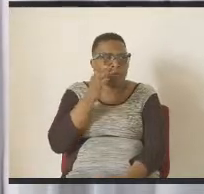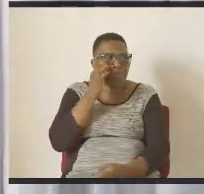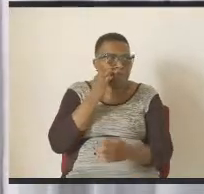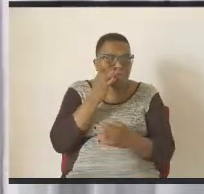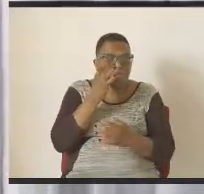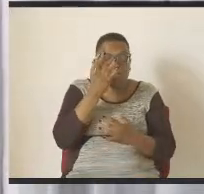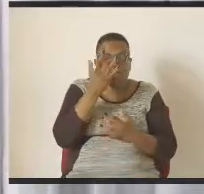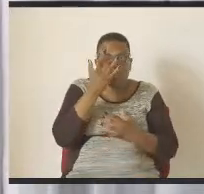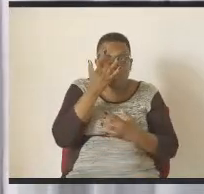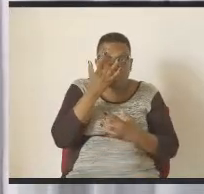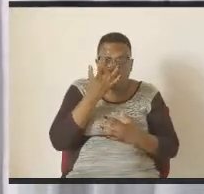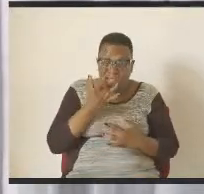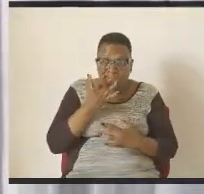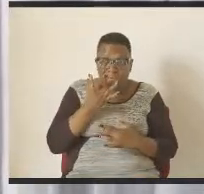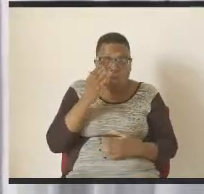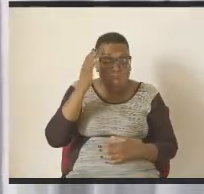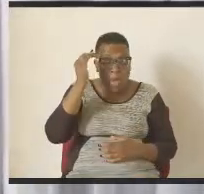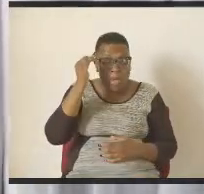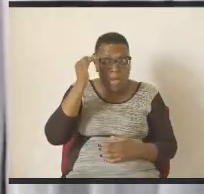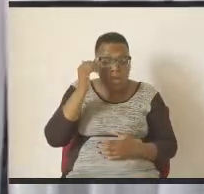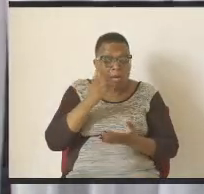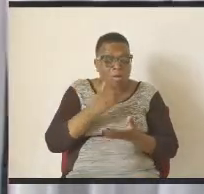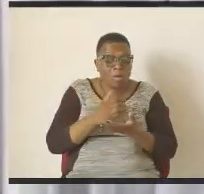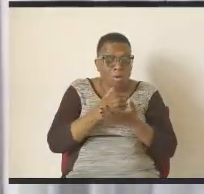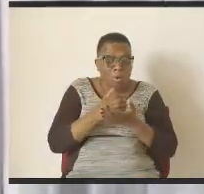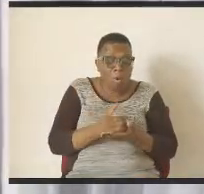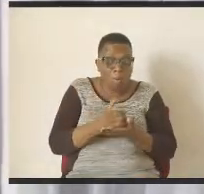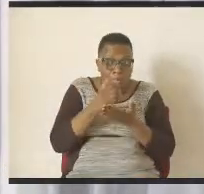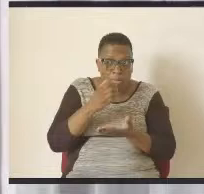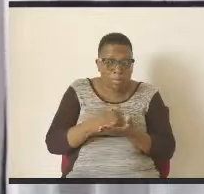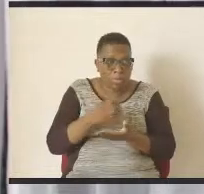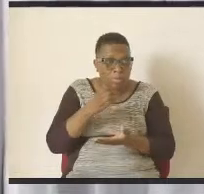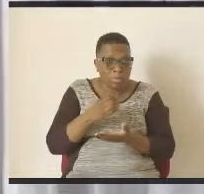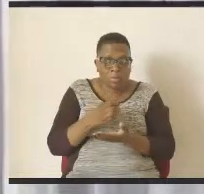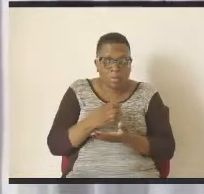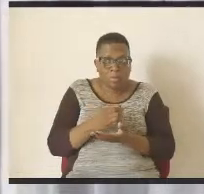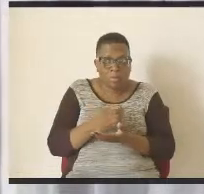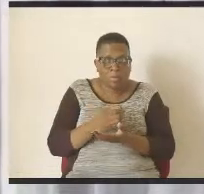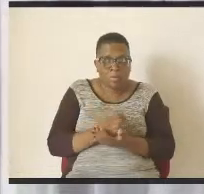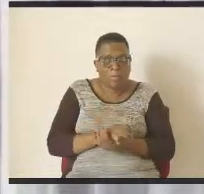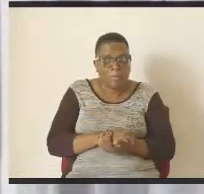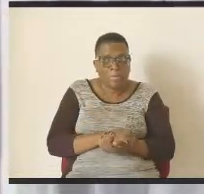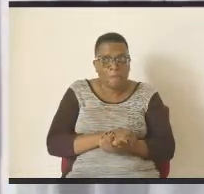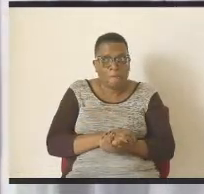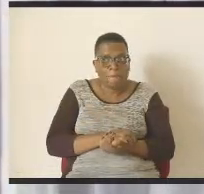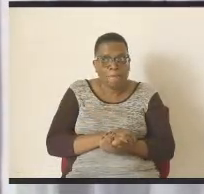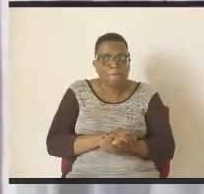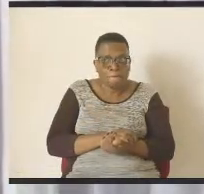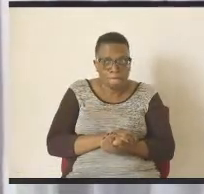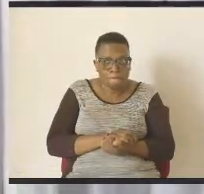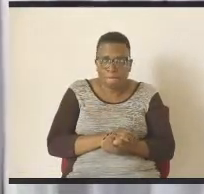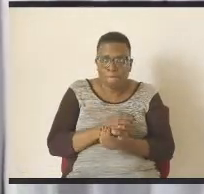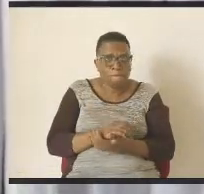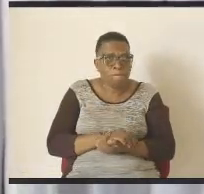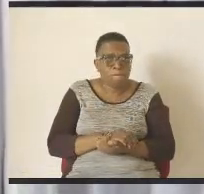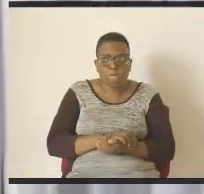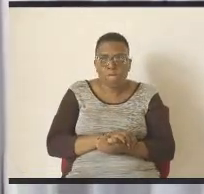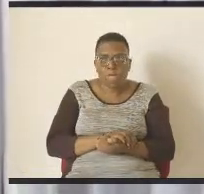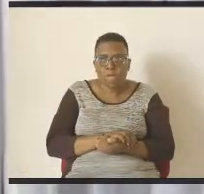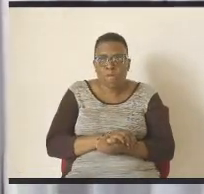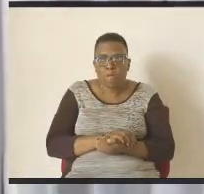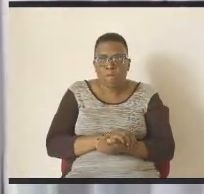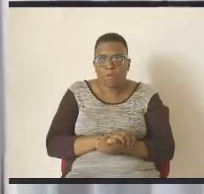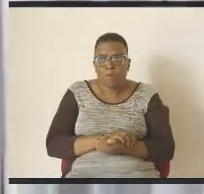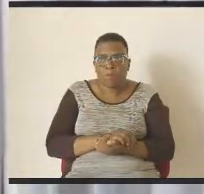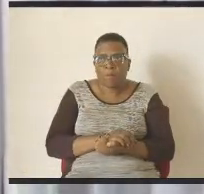distressed. Why? The weight of the cup. So from Matthew's standpoint, the tax